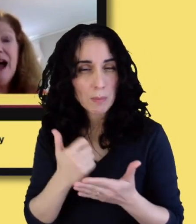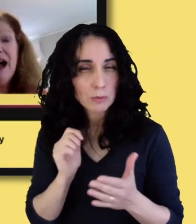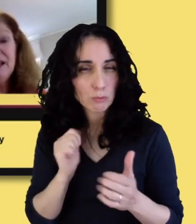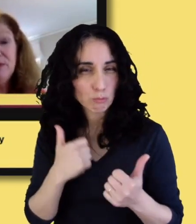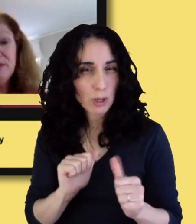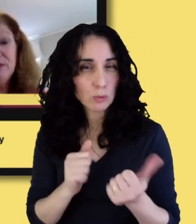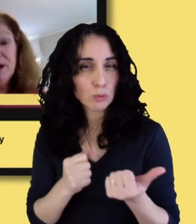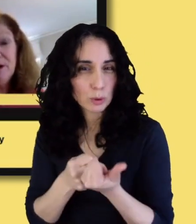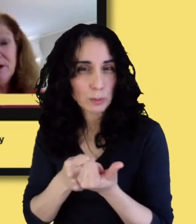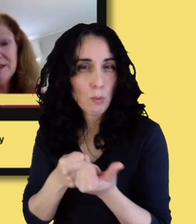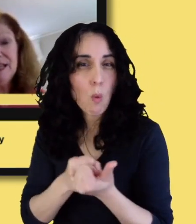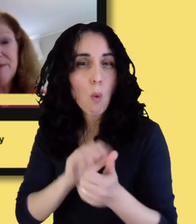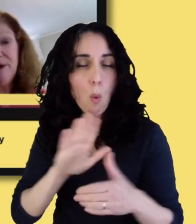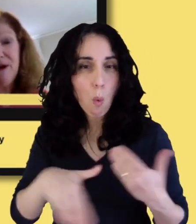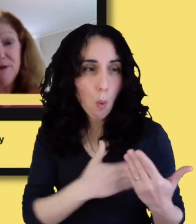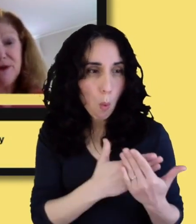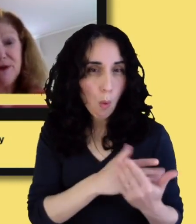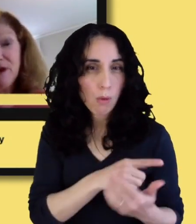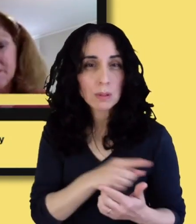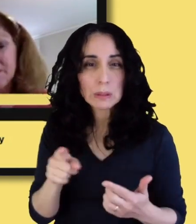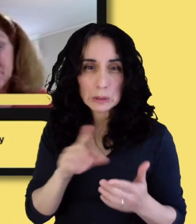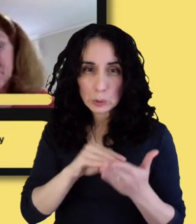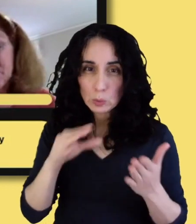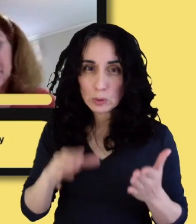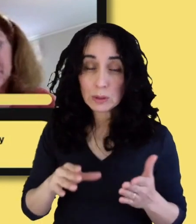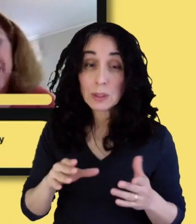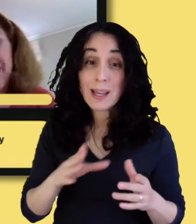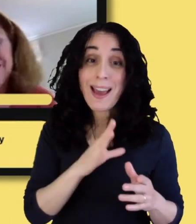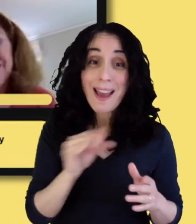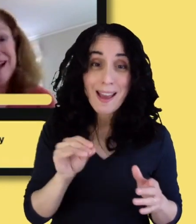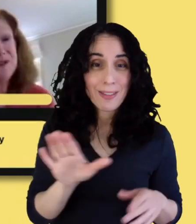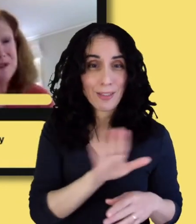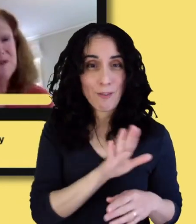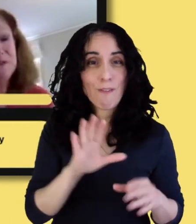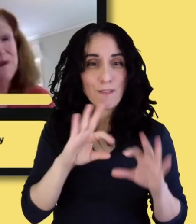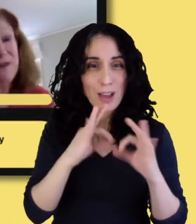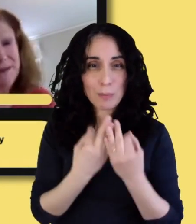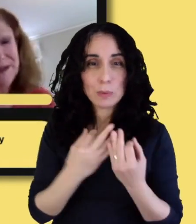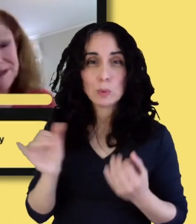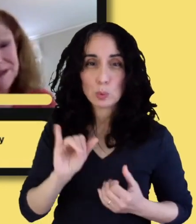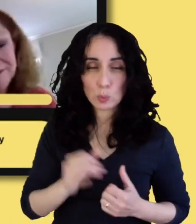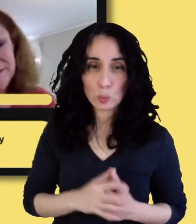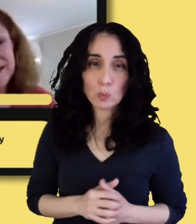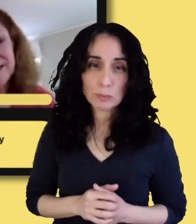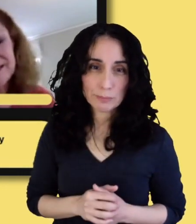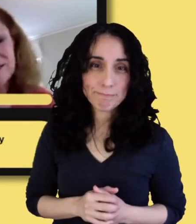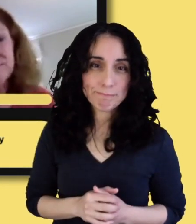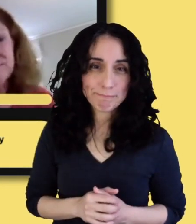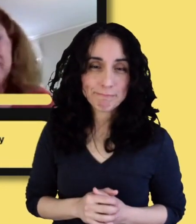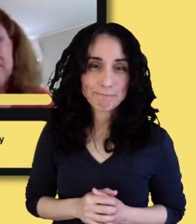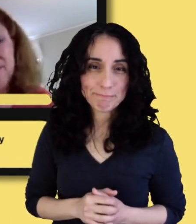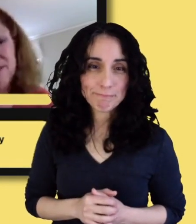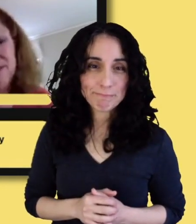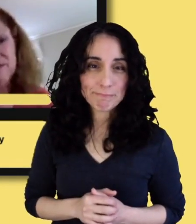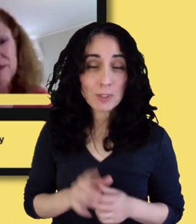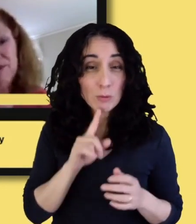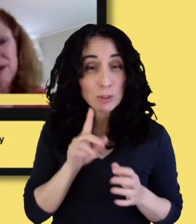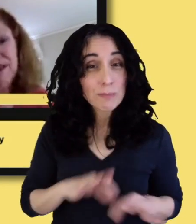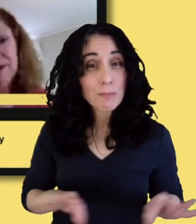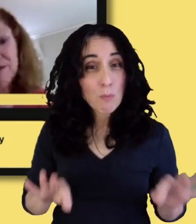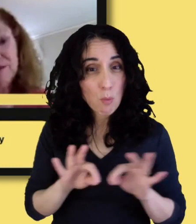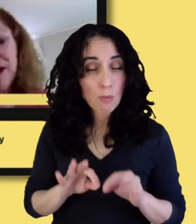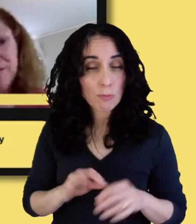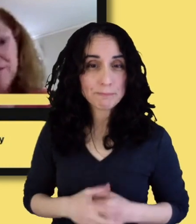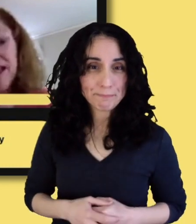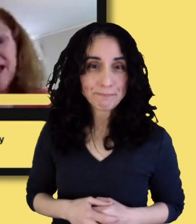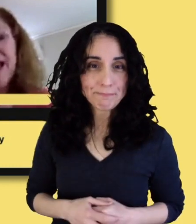So I think we're doing our best to keep our arms around all of our students, and not just our students, but our families, because it's really important that we're supporting